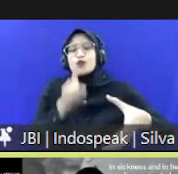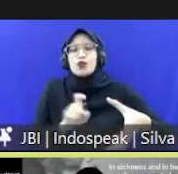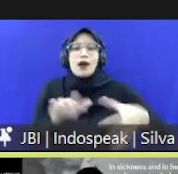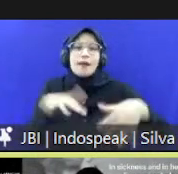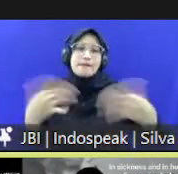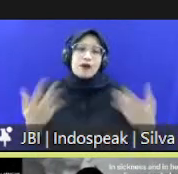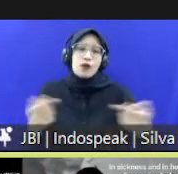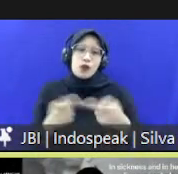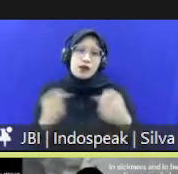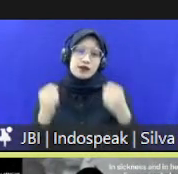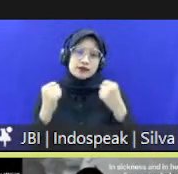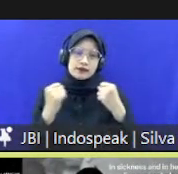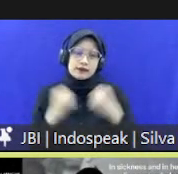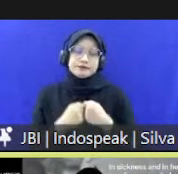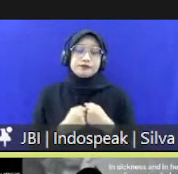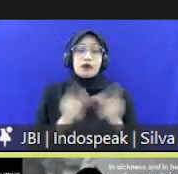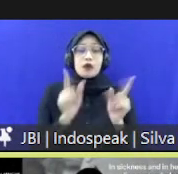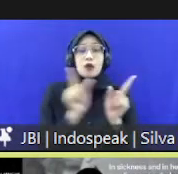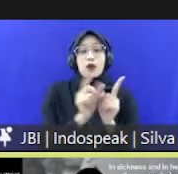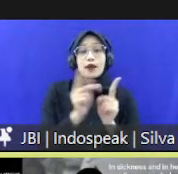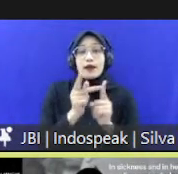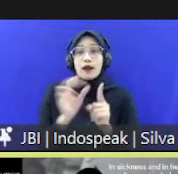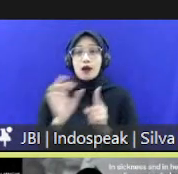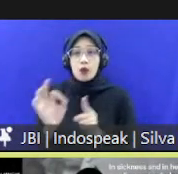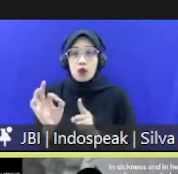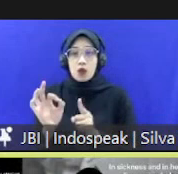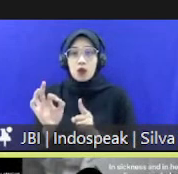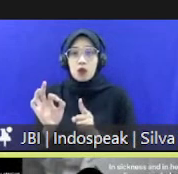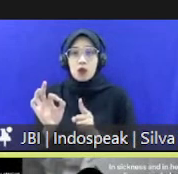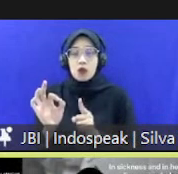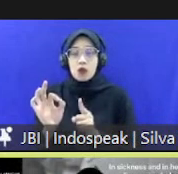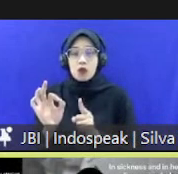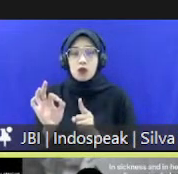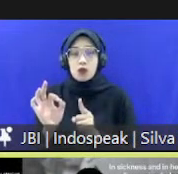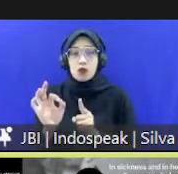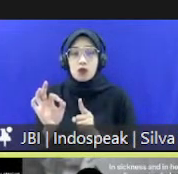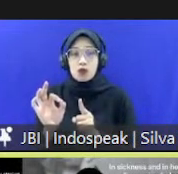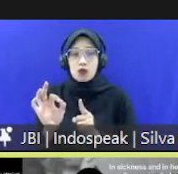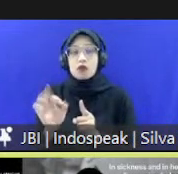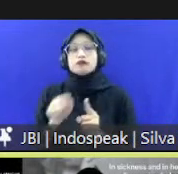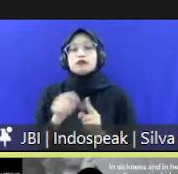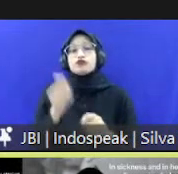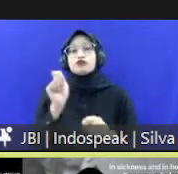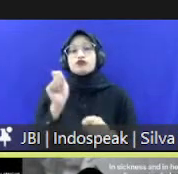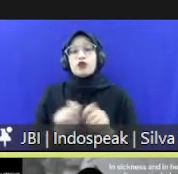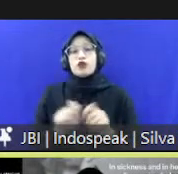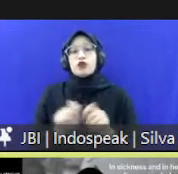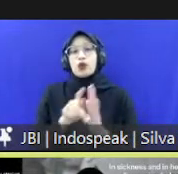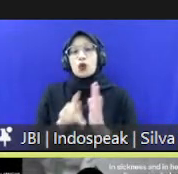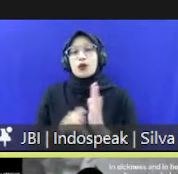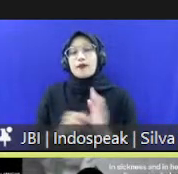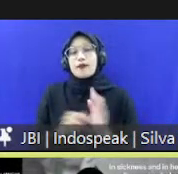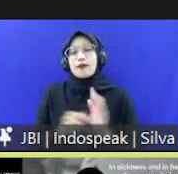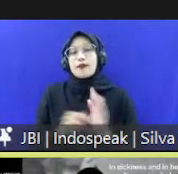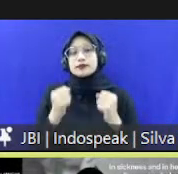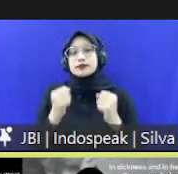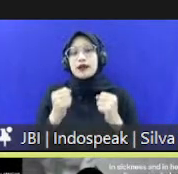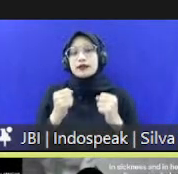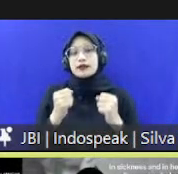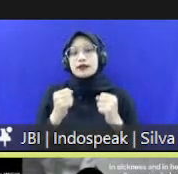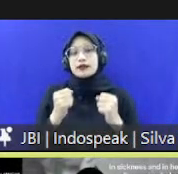WHO presented our global program of work 13, which said